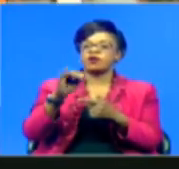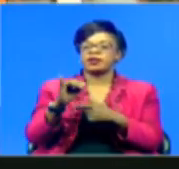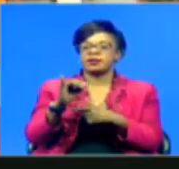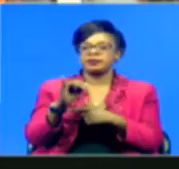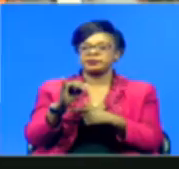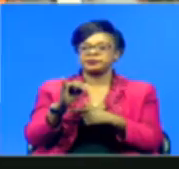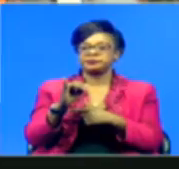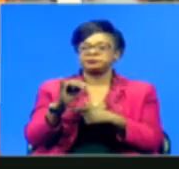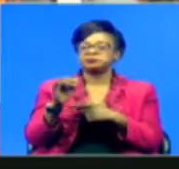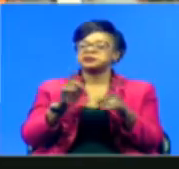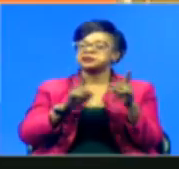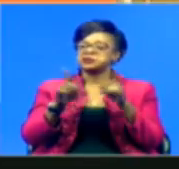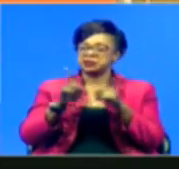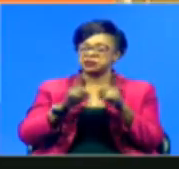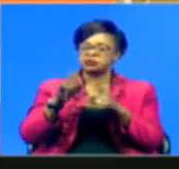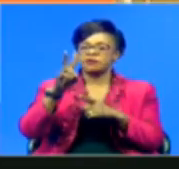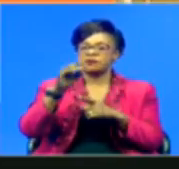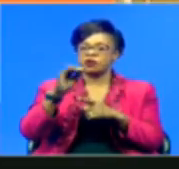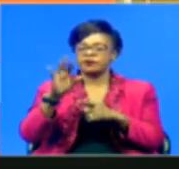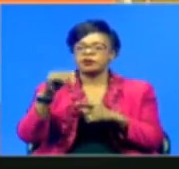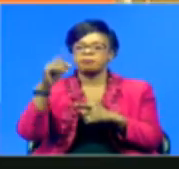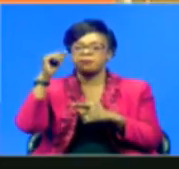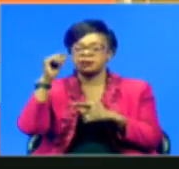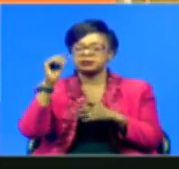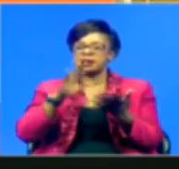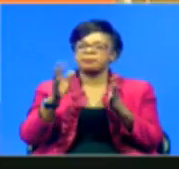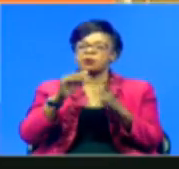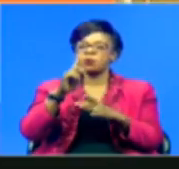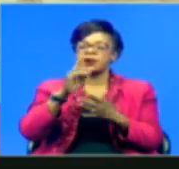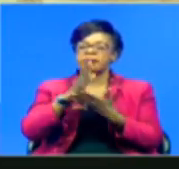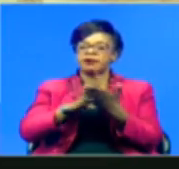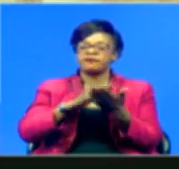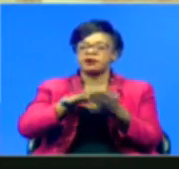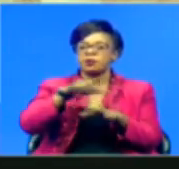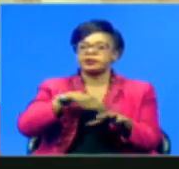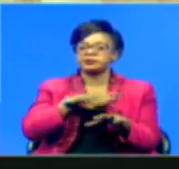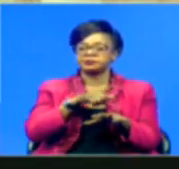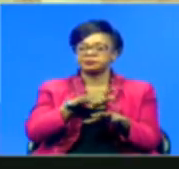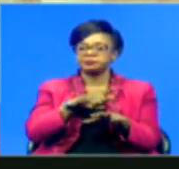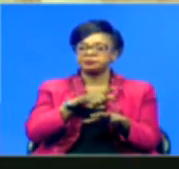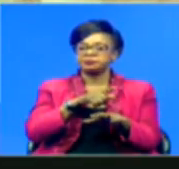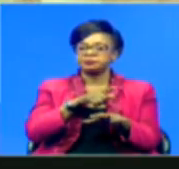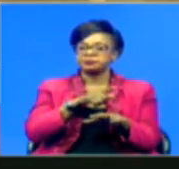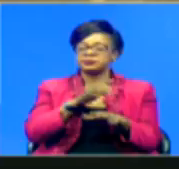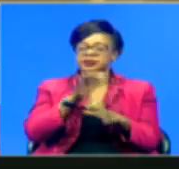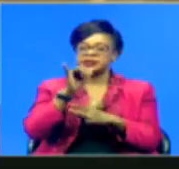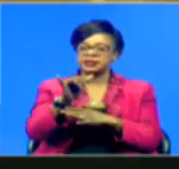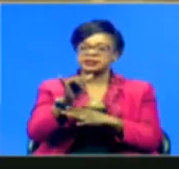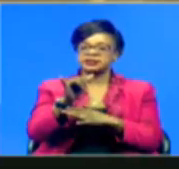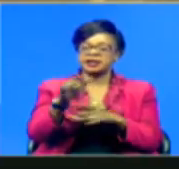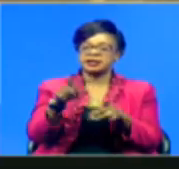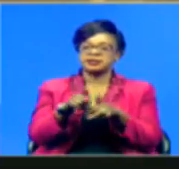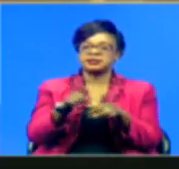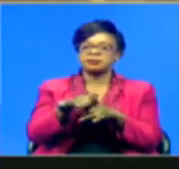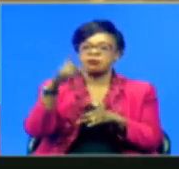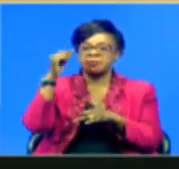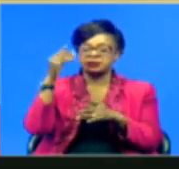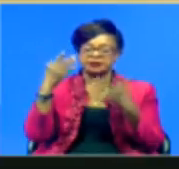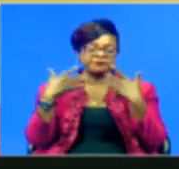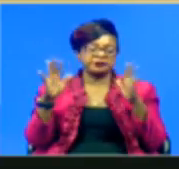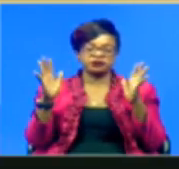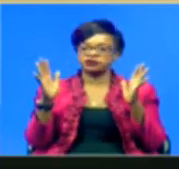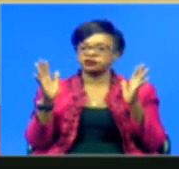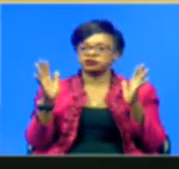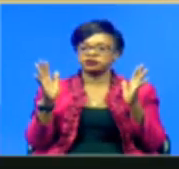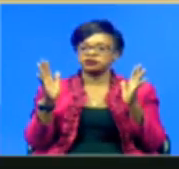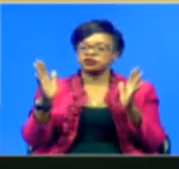The journey to Voi from Mombasa is likely to take an hour and a half. The station, just like the Mombasa terminus, is complete.